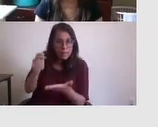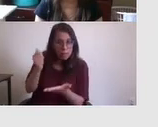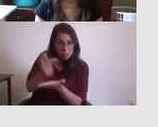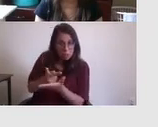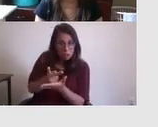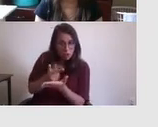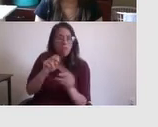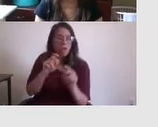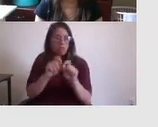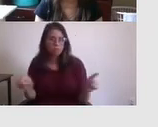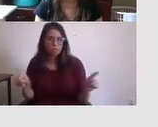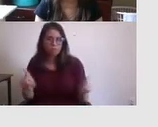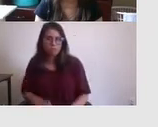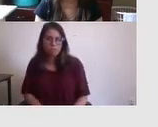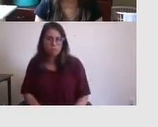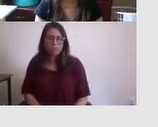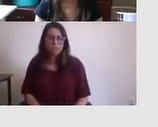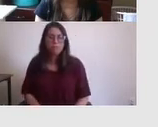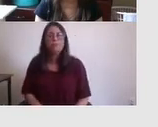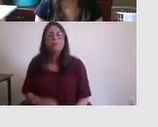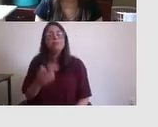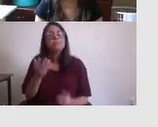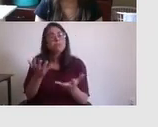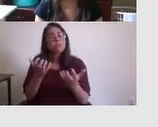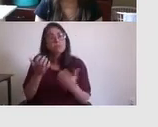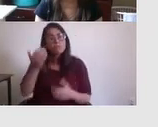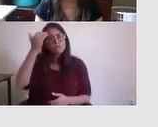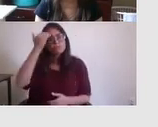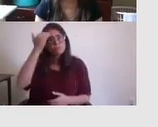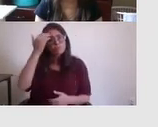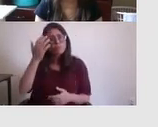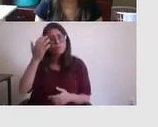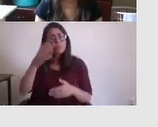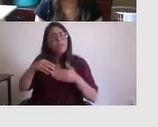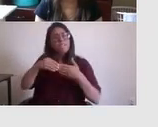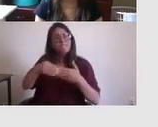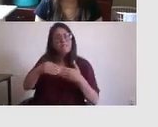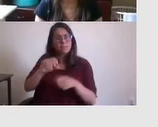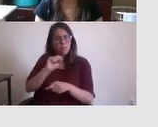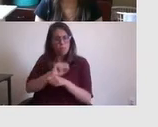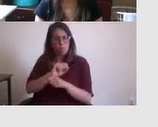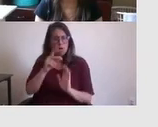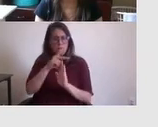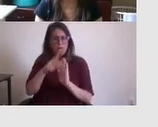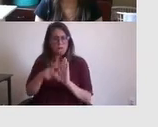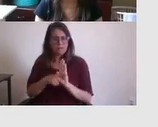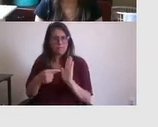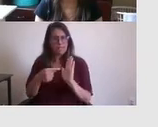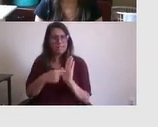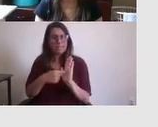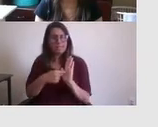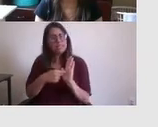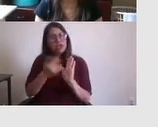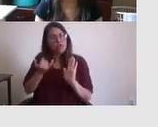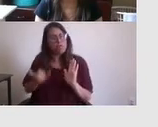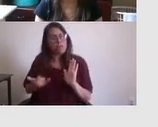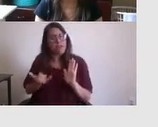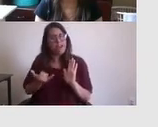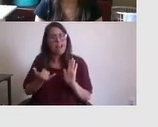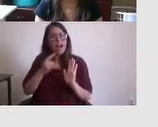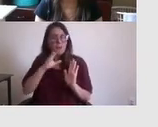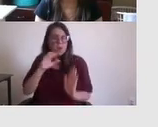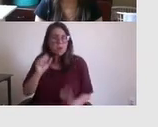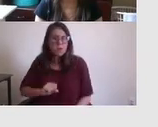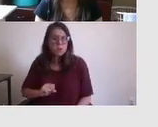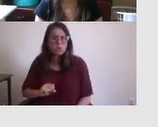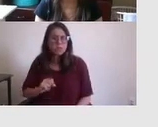we want to understand our flexible work policy is somewhat antiquated, and